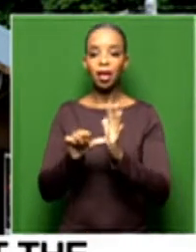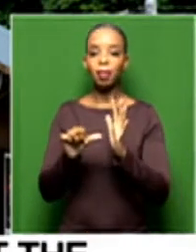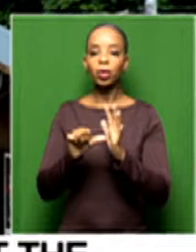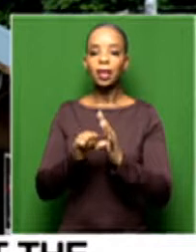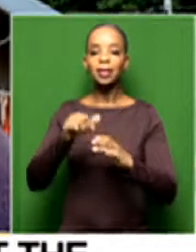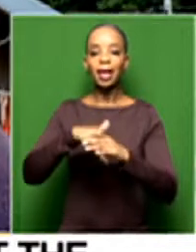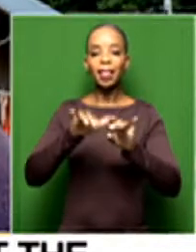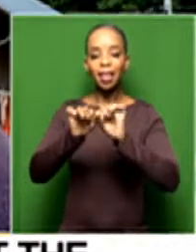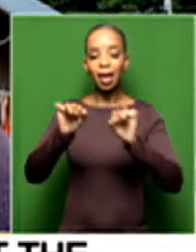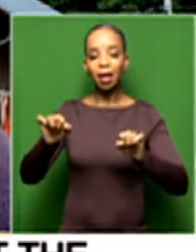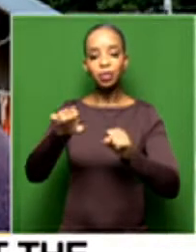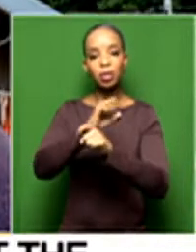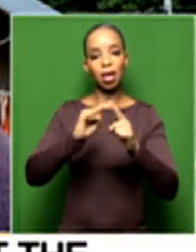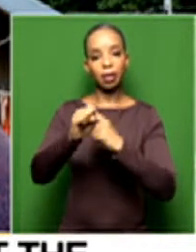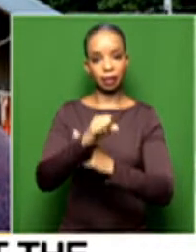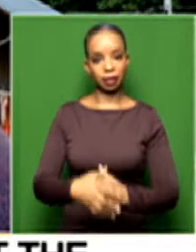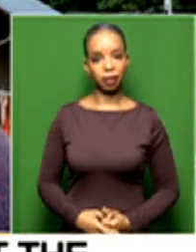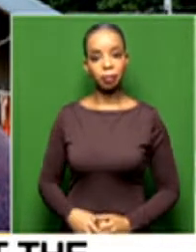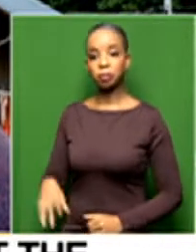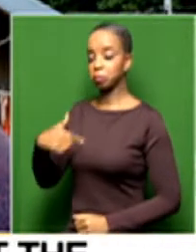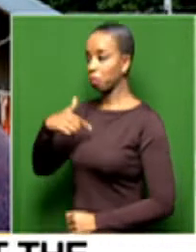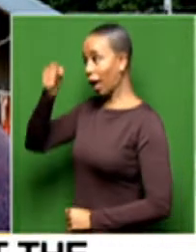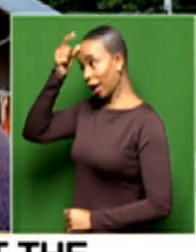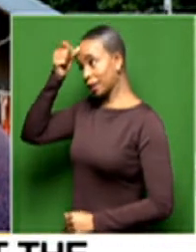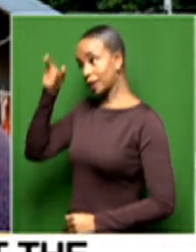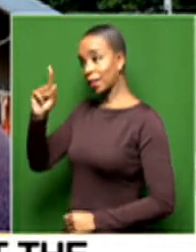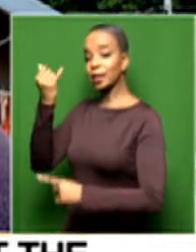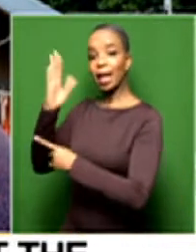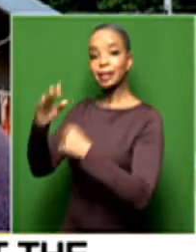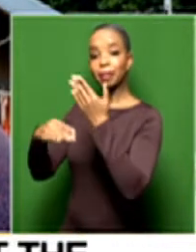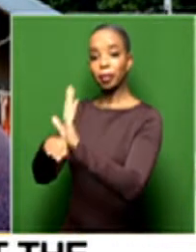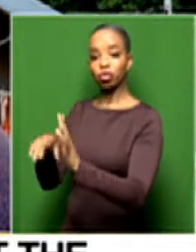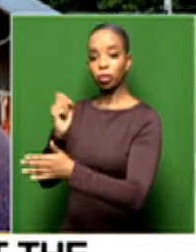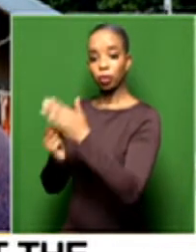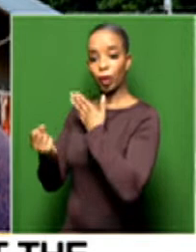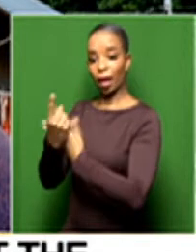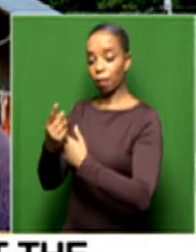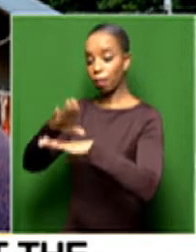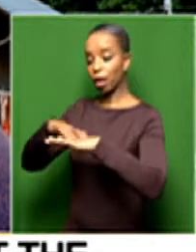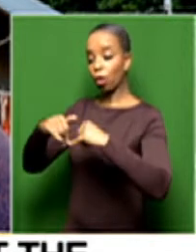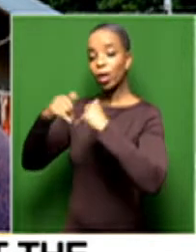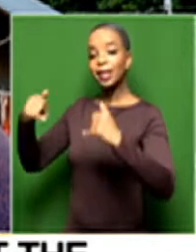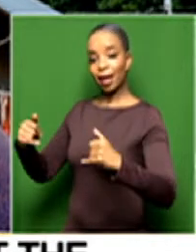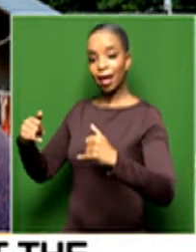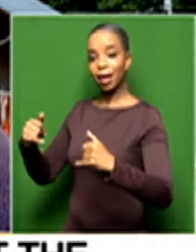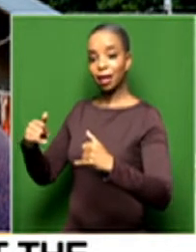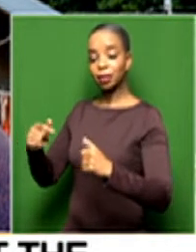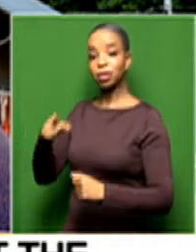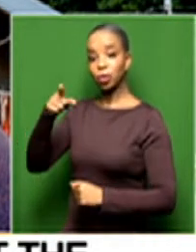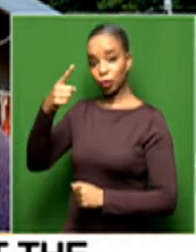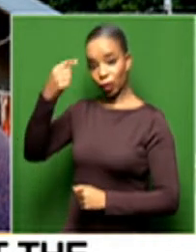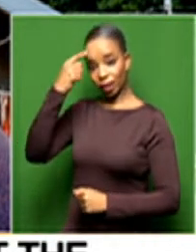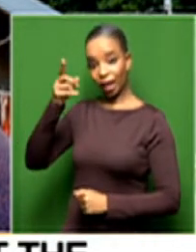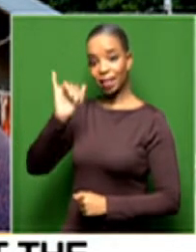Okay. And the exhibition, I understand, will be shown virtually at the National Arts Festival on photo form. Do you think that this will be